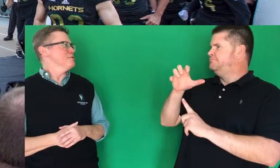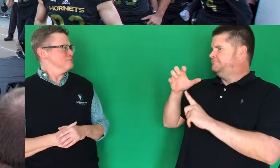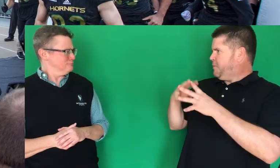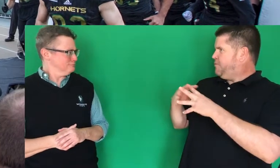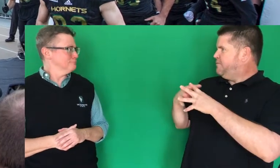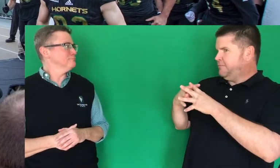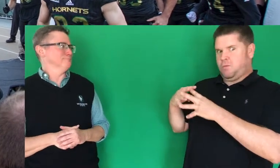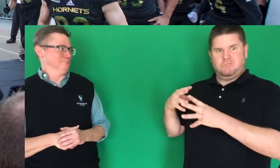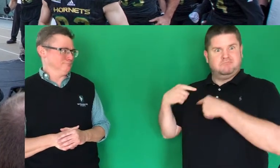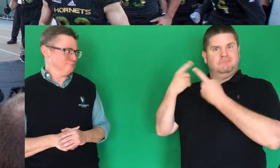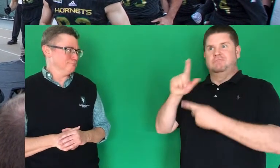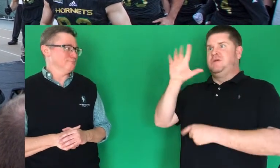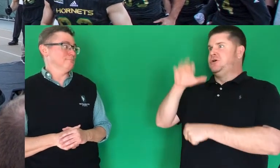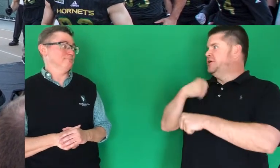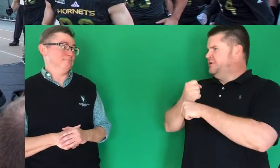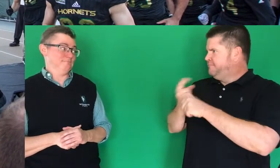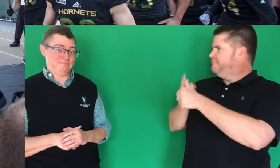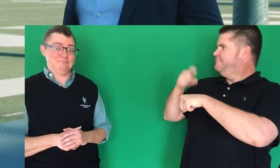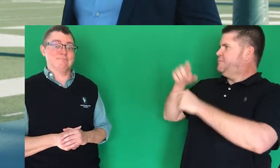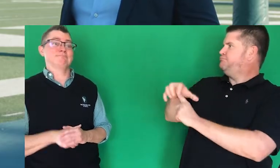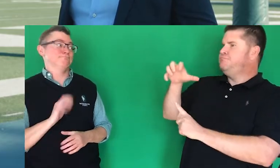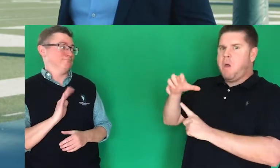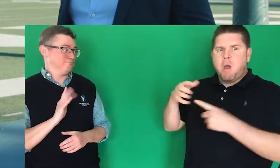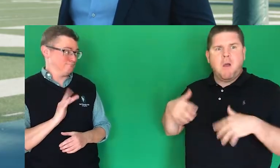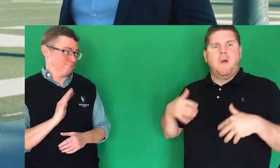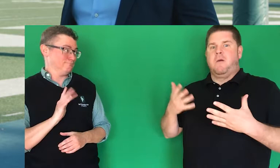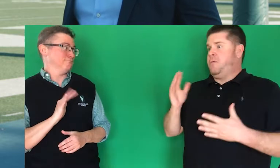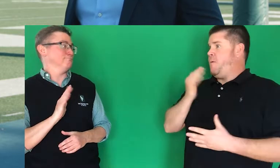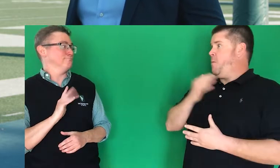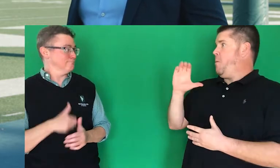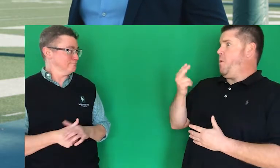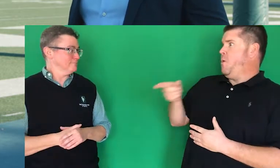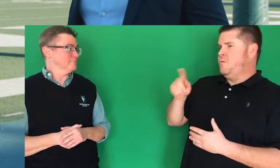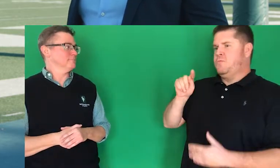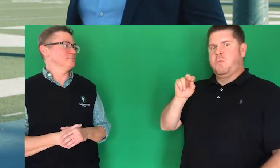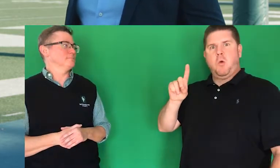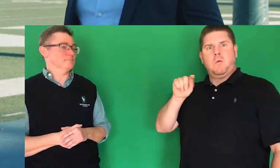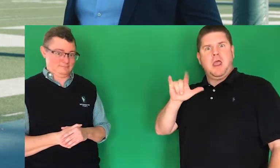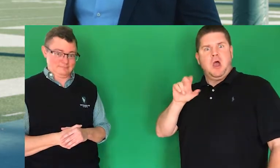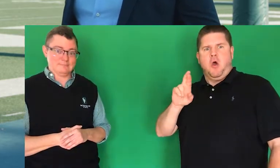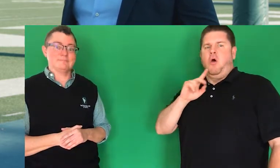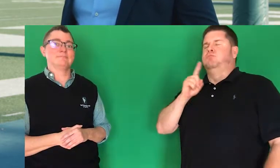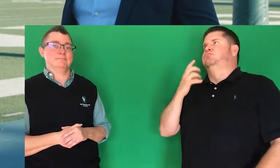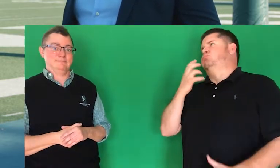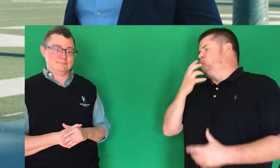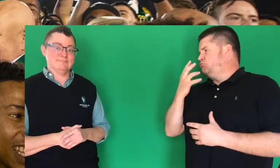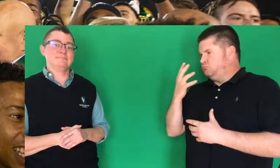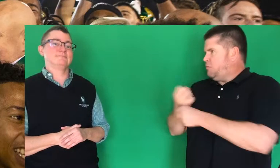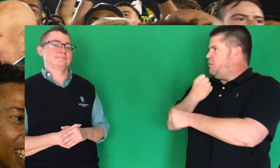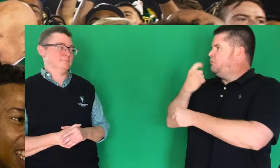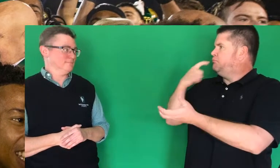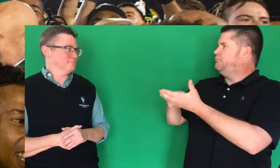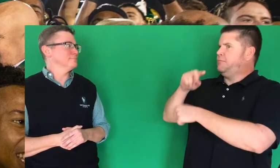in football. You know, so 25 years in the Big Sky Conference, first time we've had a football championship. Coach